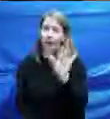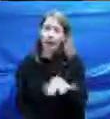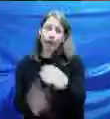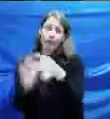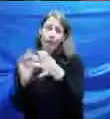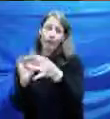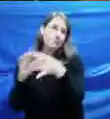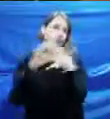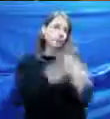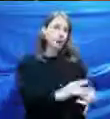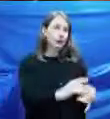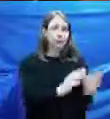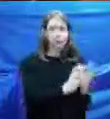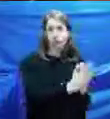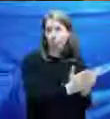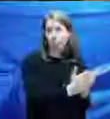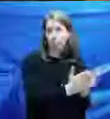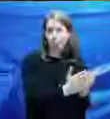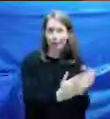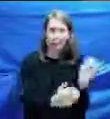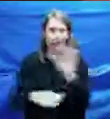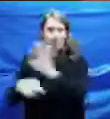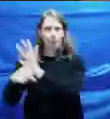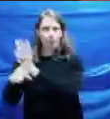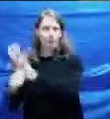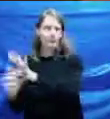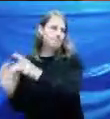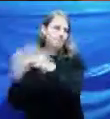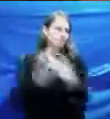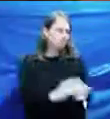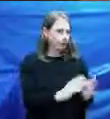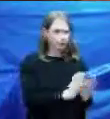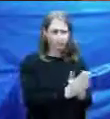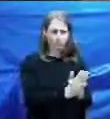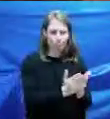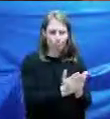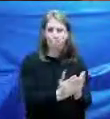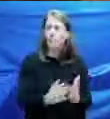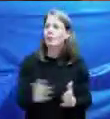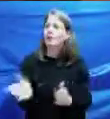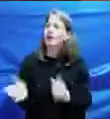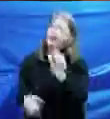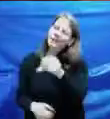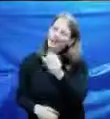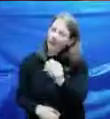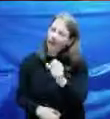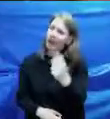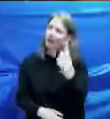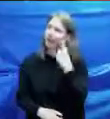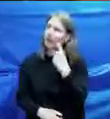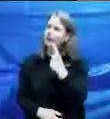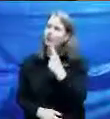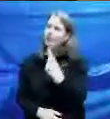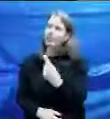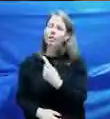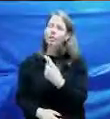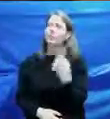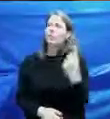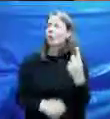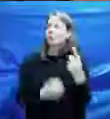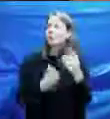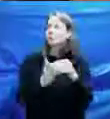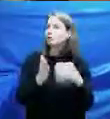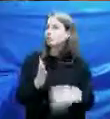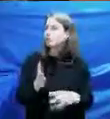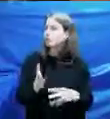because one moment where a student doesn't hold that conversation in their own heads and speaks it, and then the teacher indulges it and allows it to